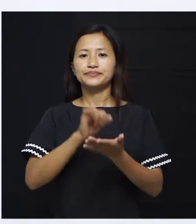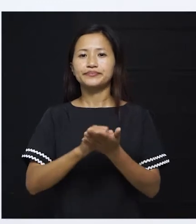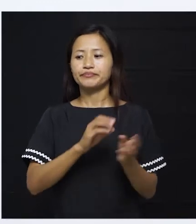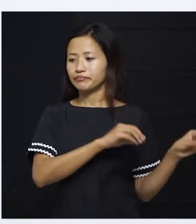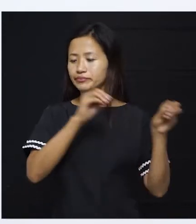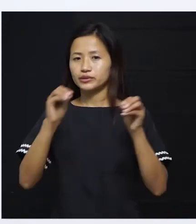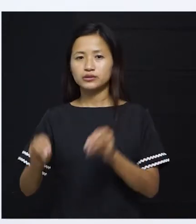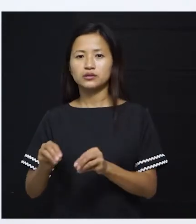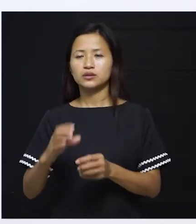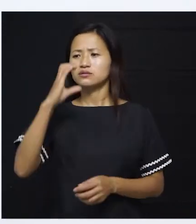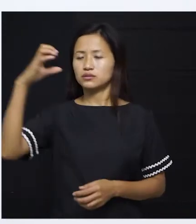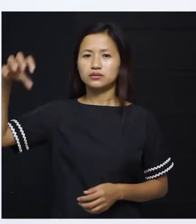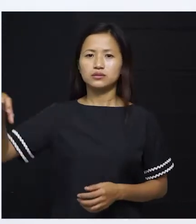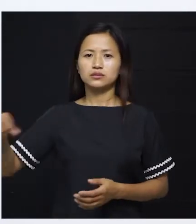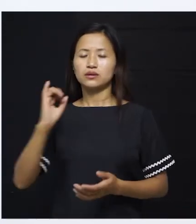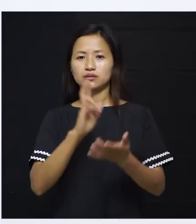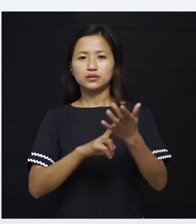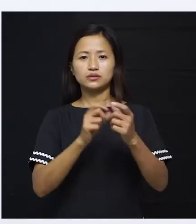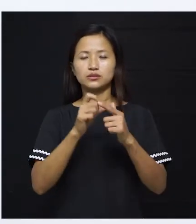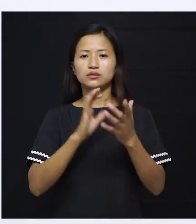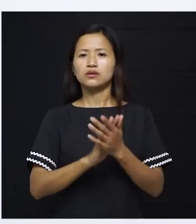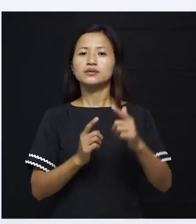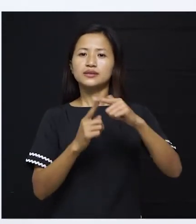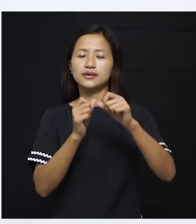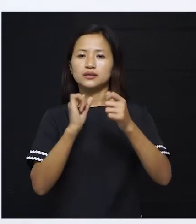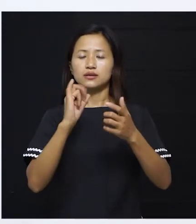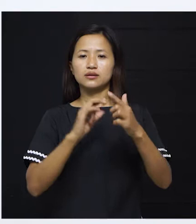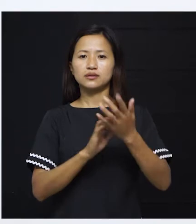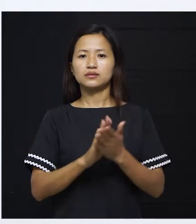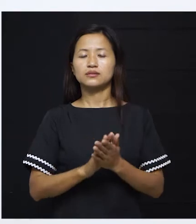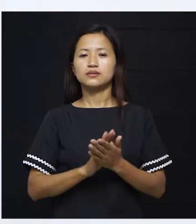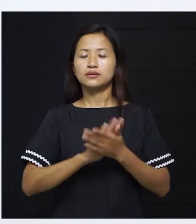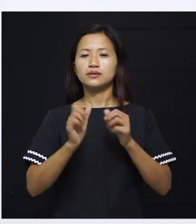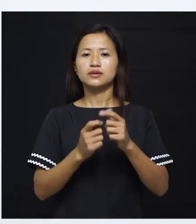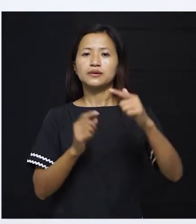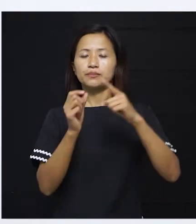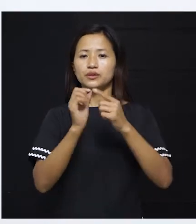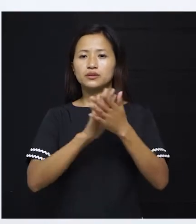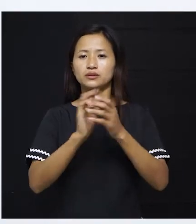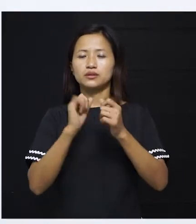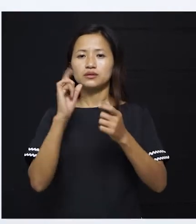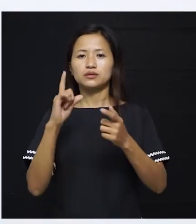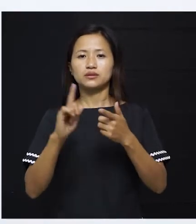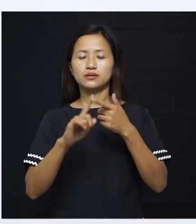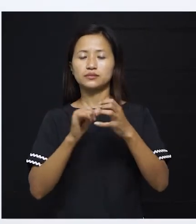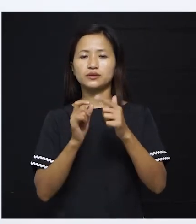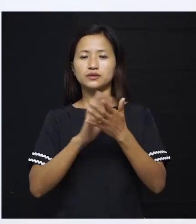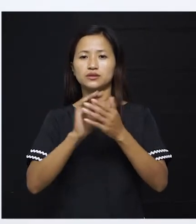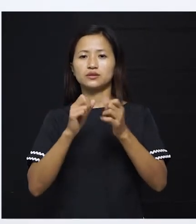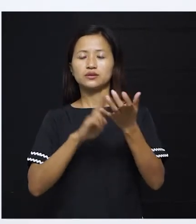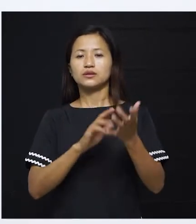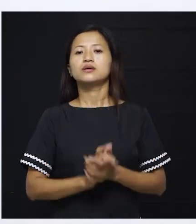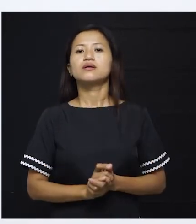migrated from the countries like Indonesia, Thailand, and Philippines, because the people there, the people